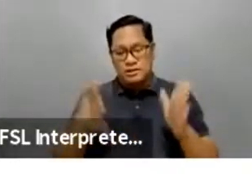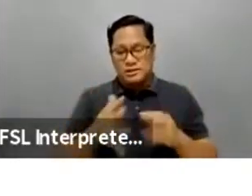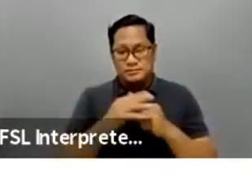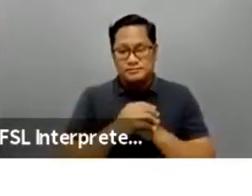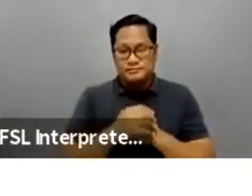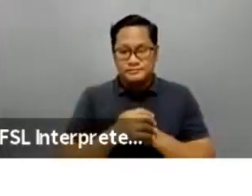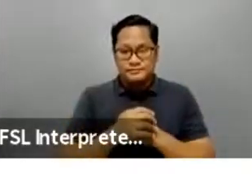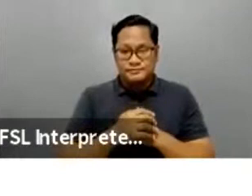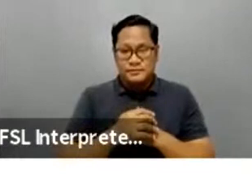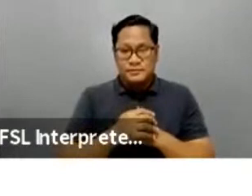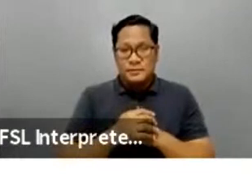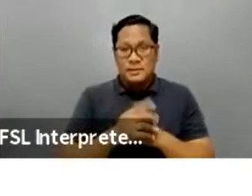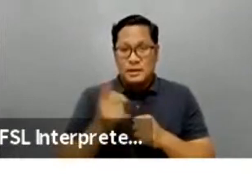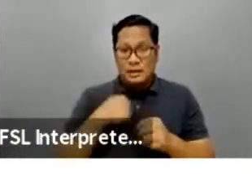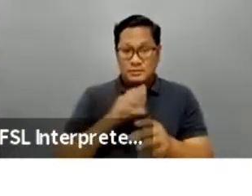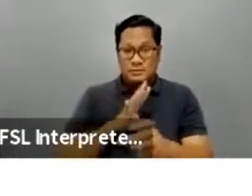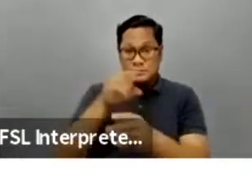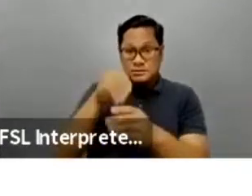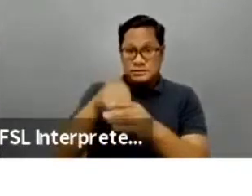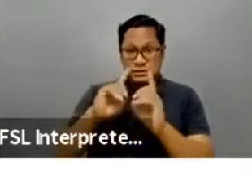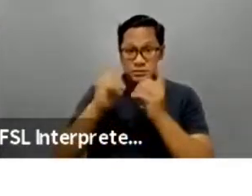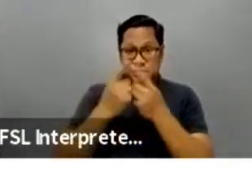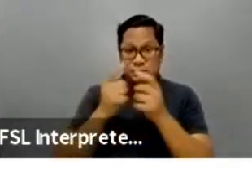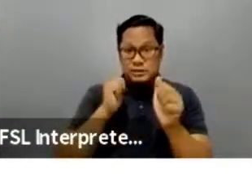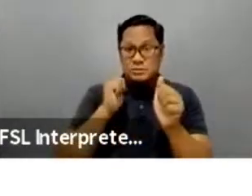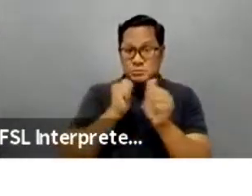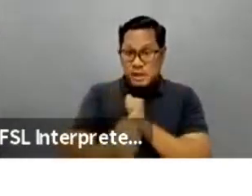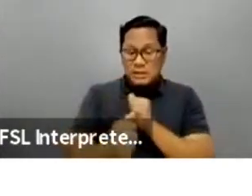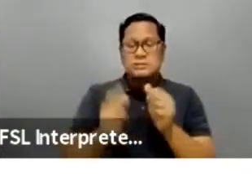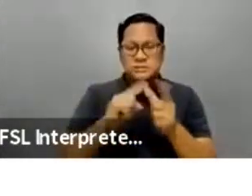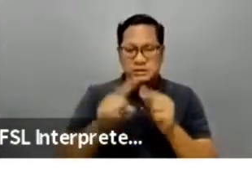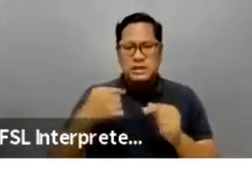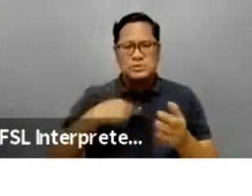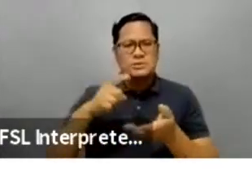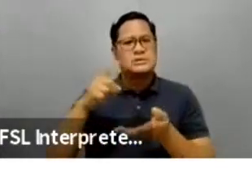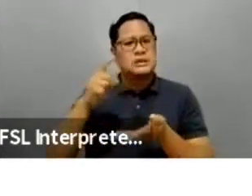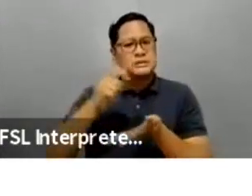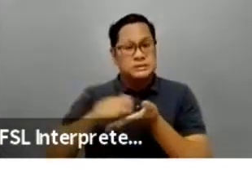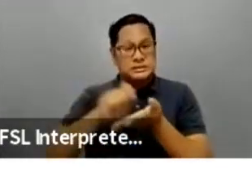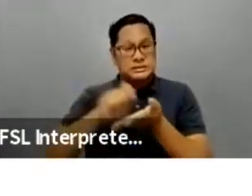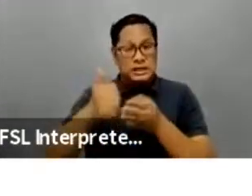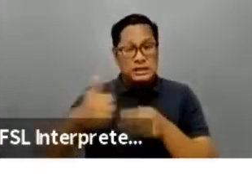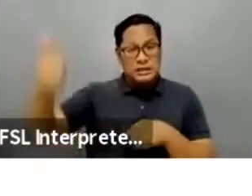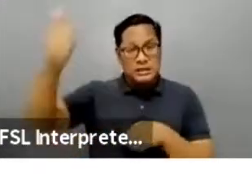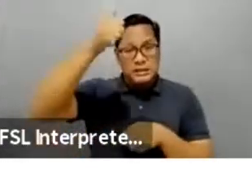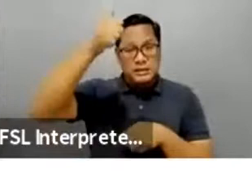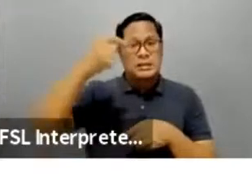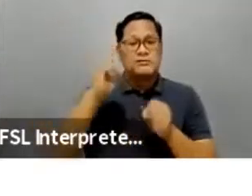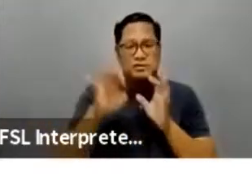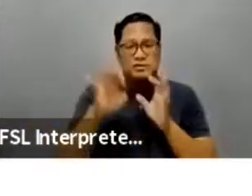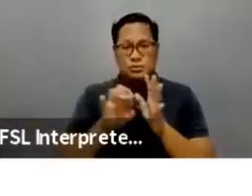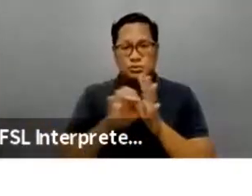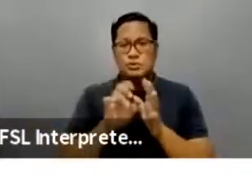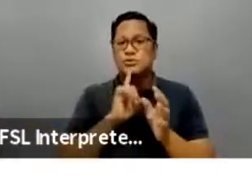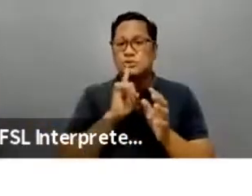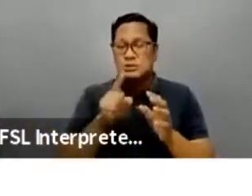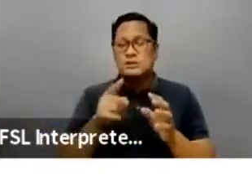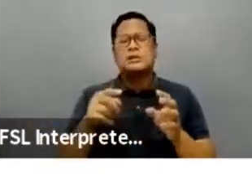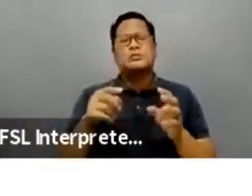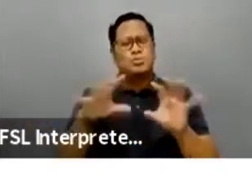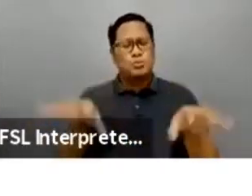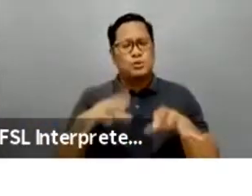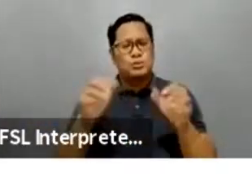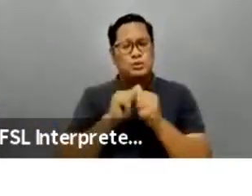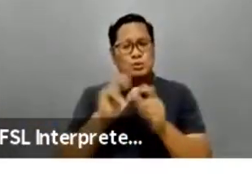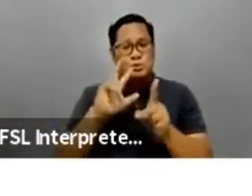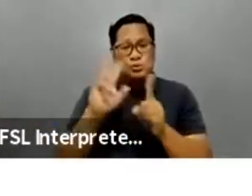And I was in the department when this was passed, and I was secretary when I had to work, given these provisions. But